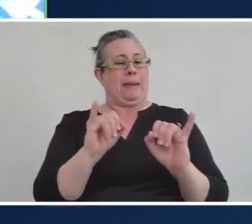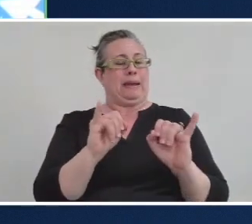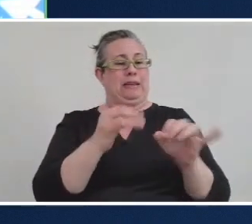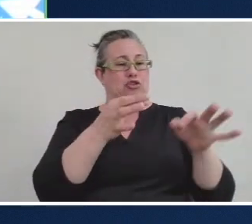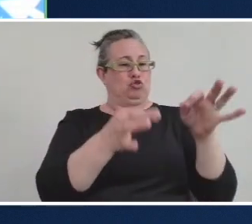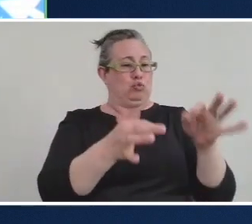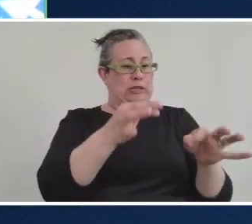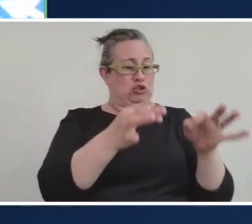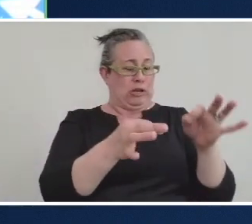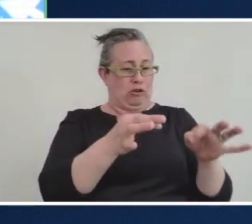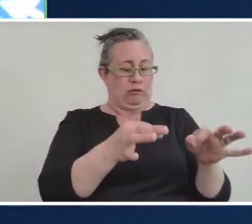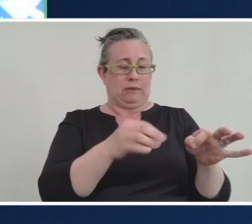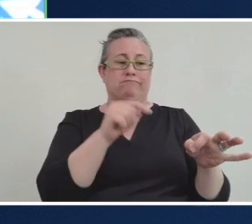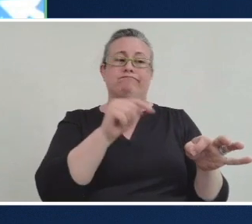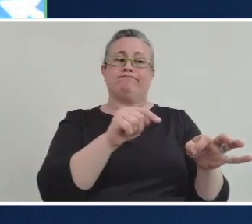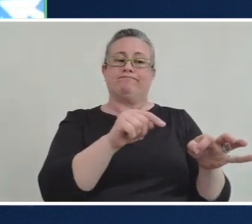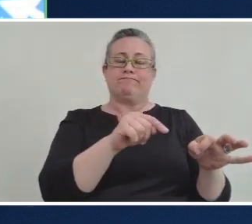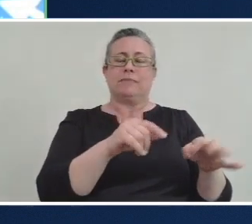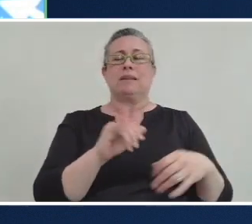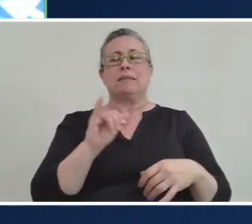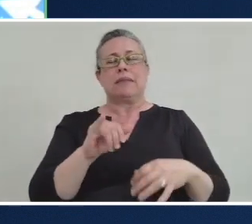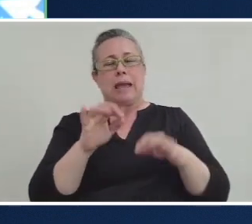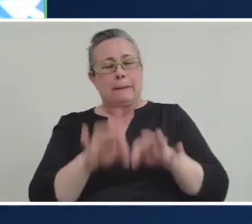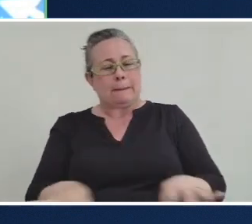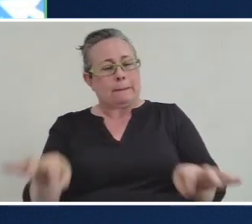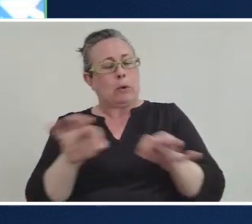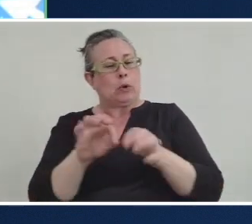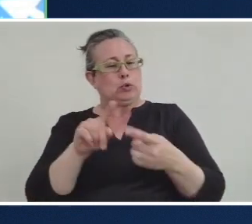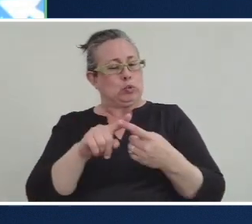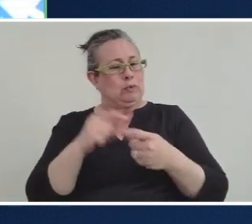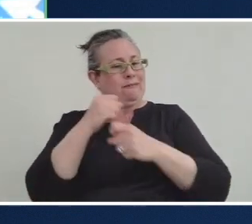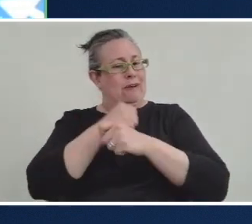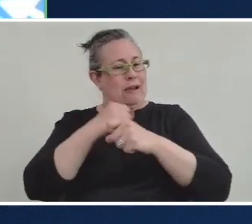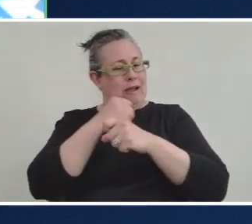that's also something that is key to fight corruption. The fight against